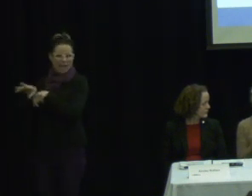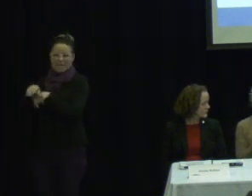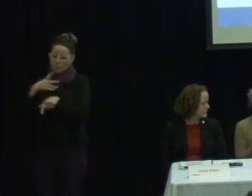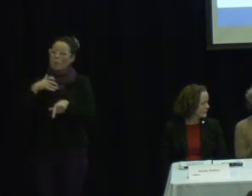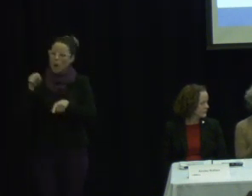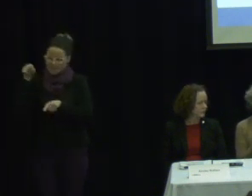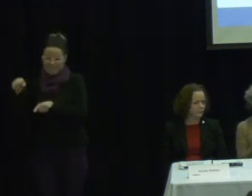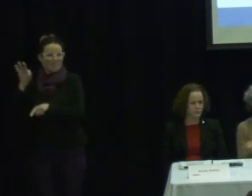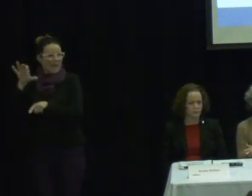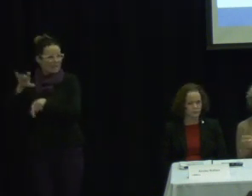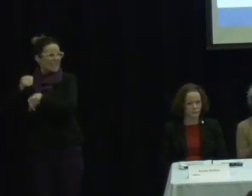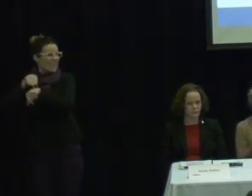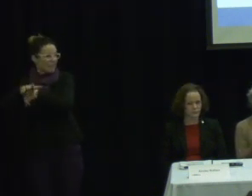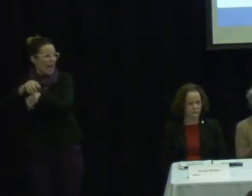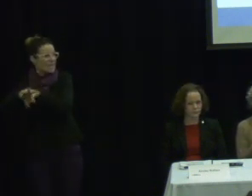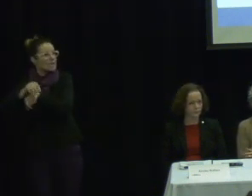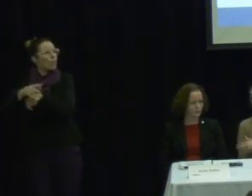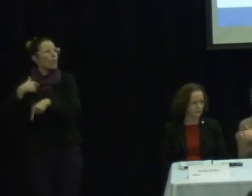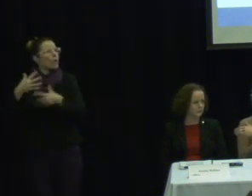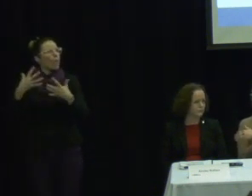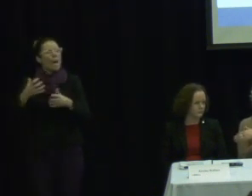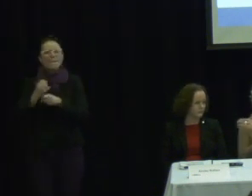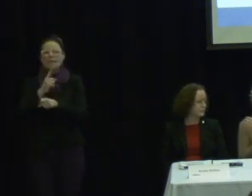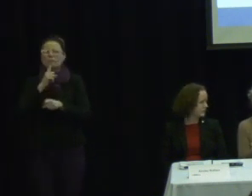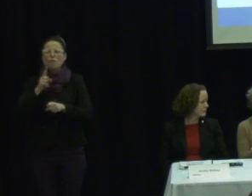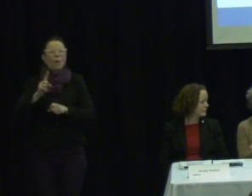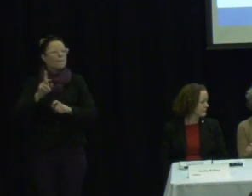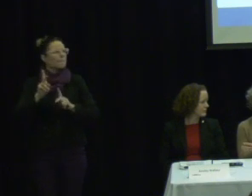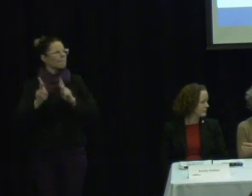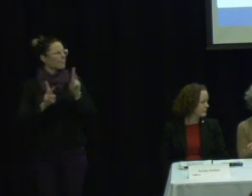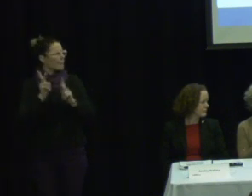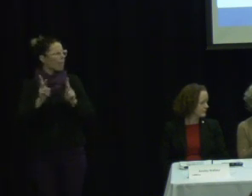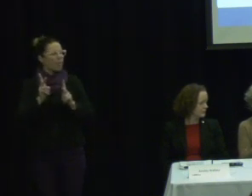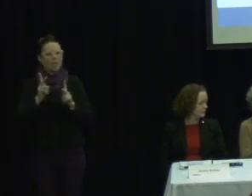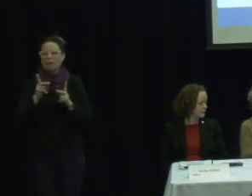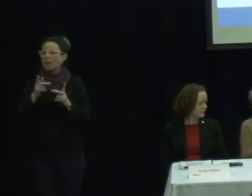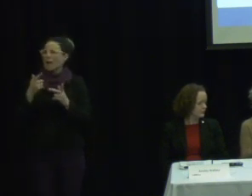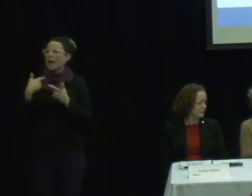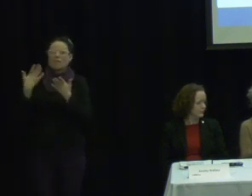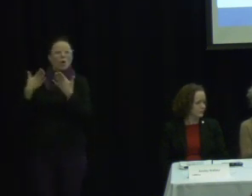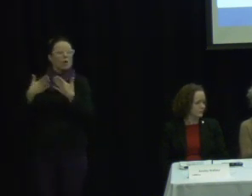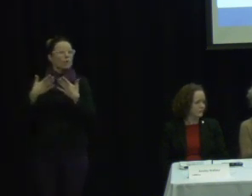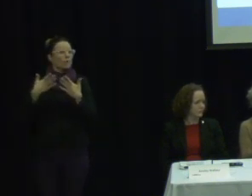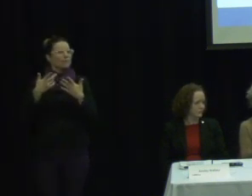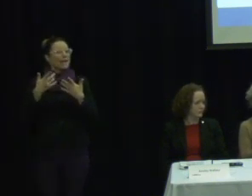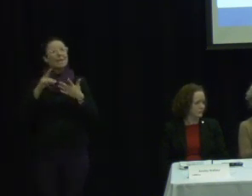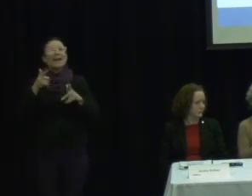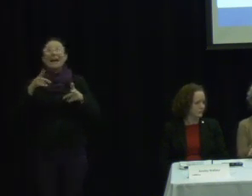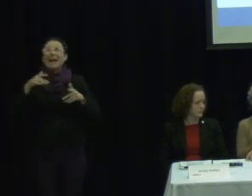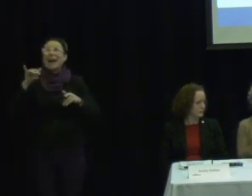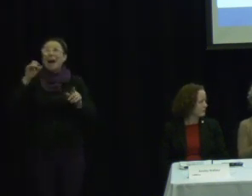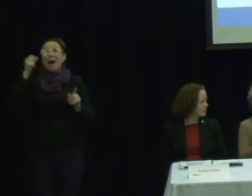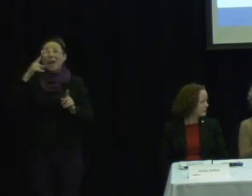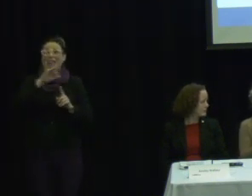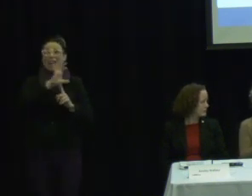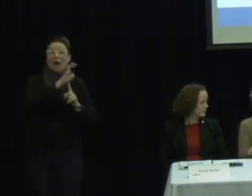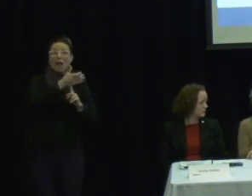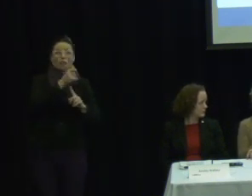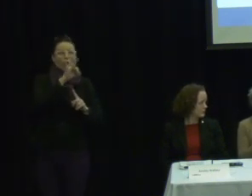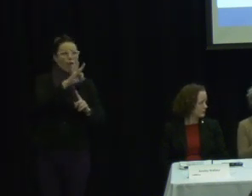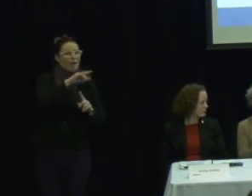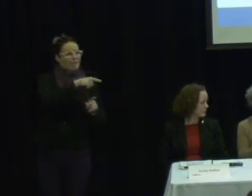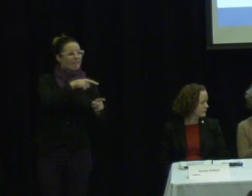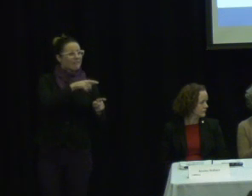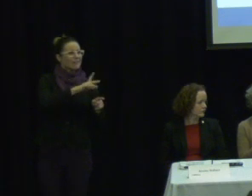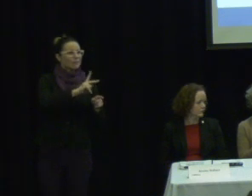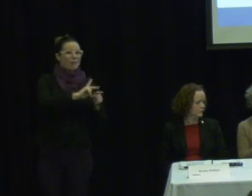you walk in every, you can walk in any time and, you know, there's always someone in the office, to a faculty culture advising, that can actually, that